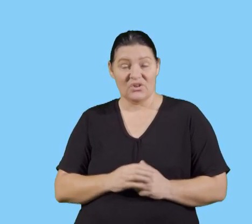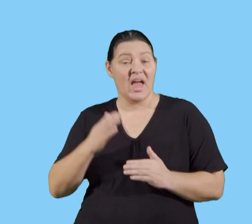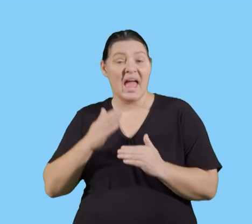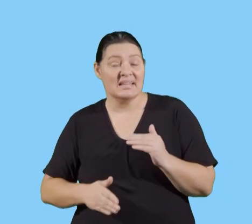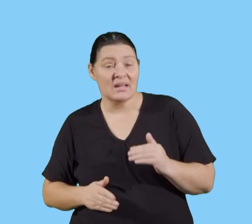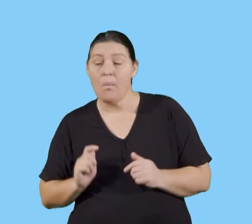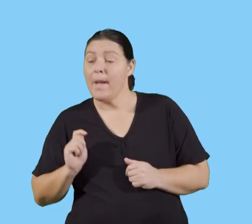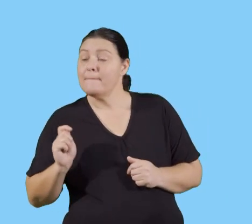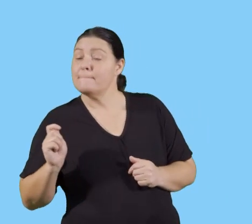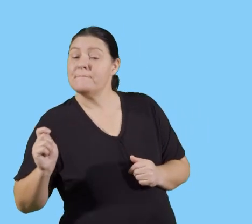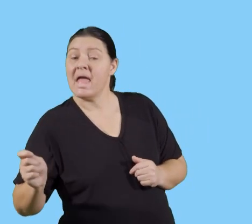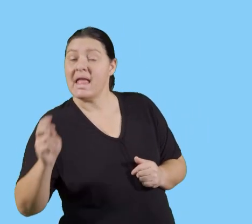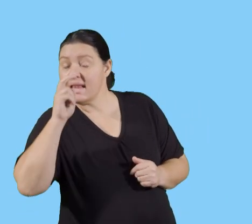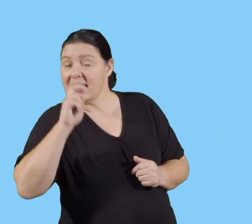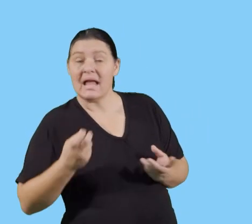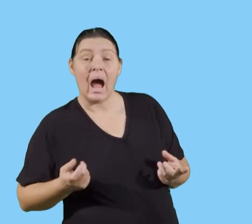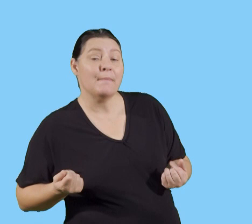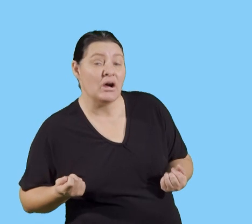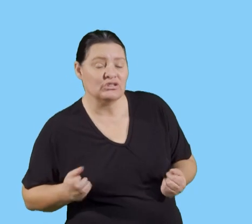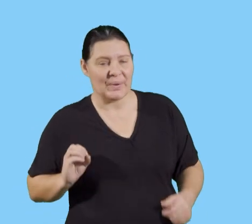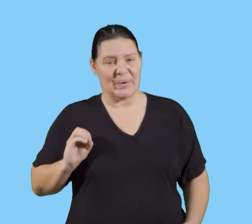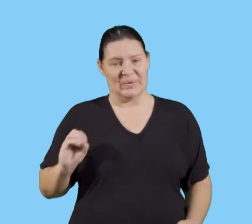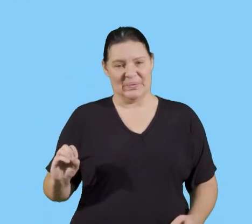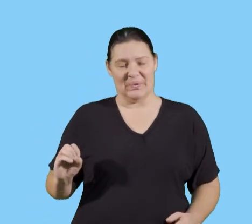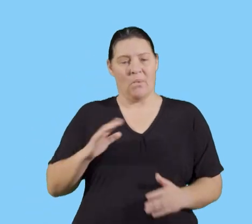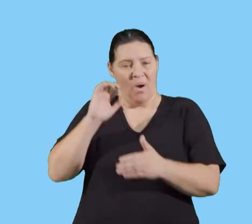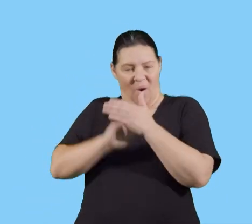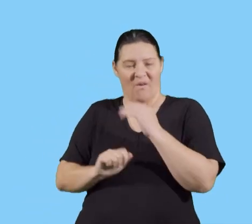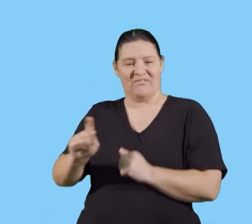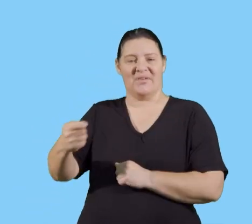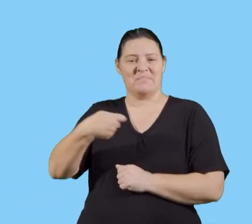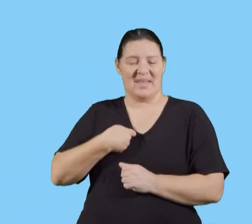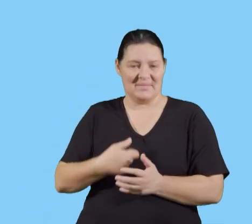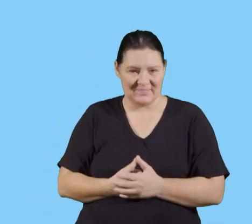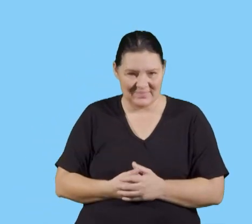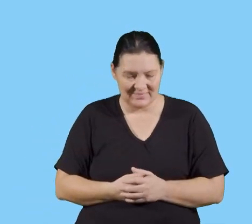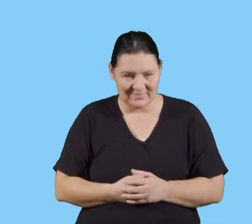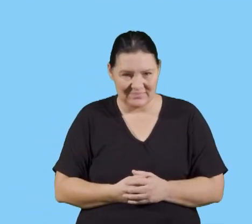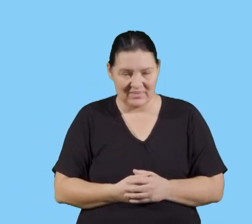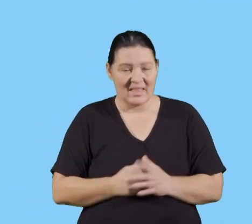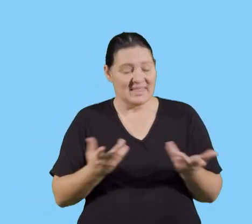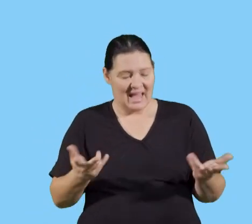do not owe them anymore. That is how we would record the transfer